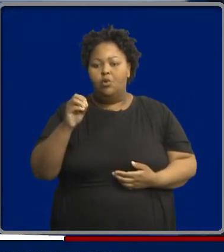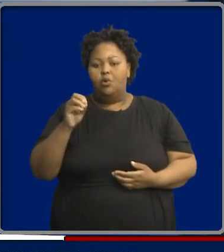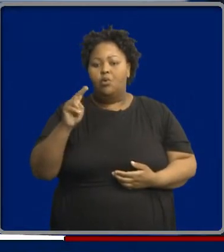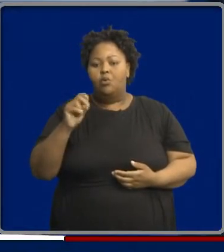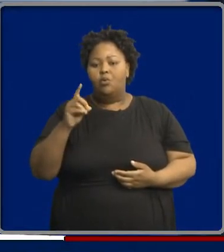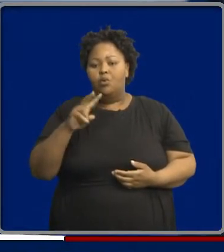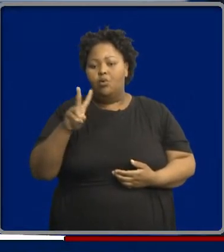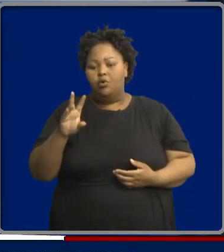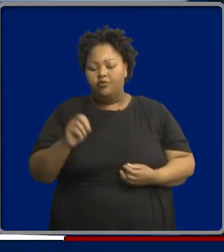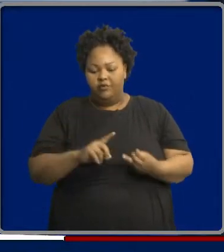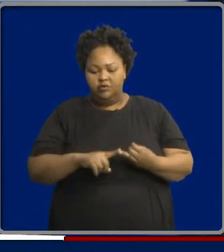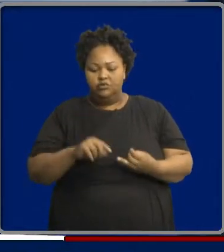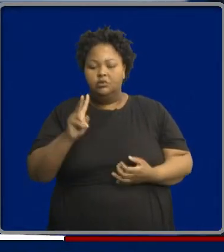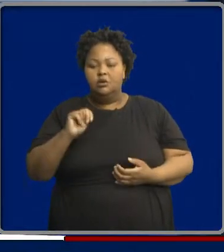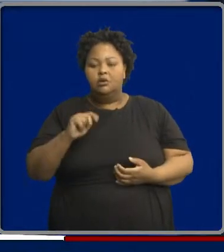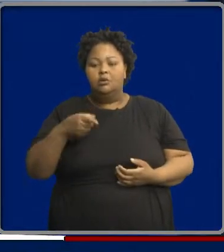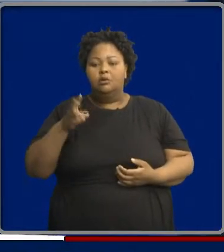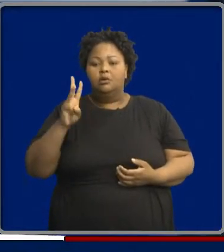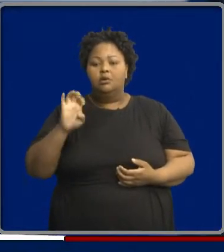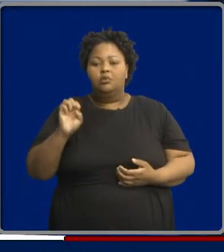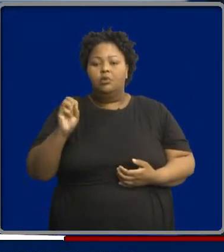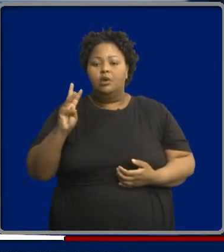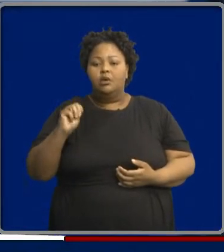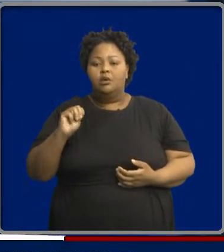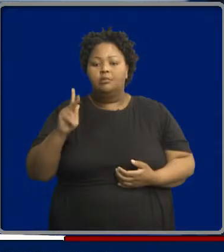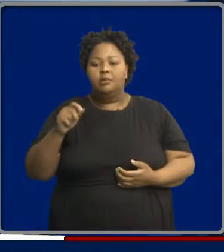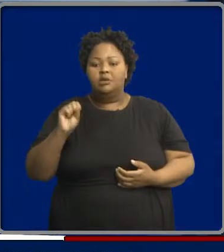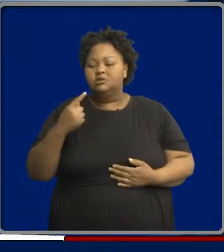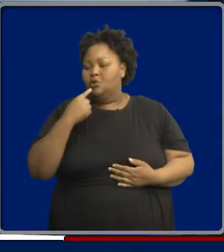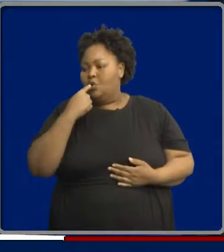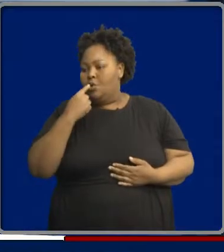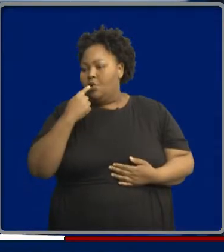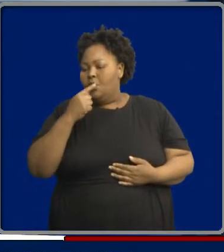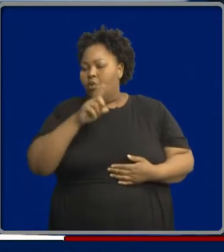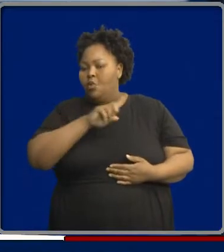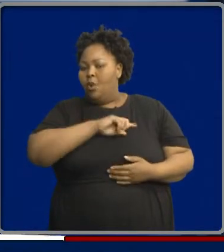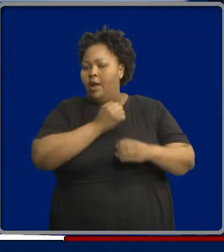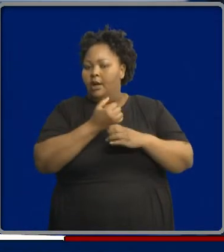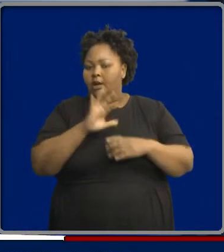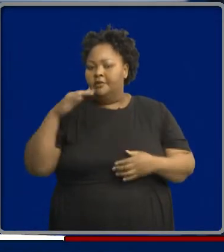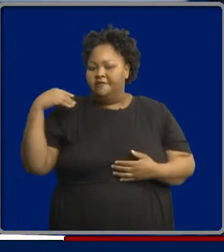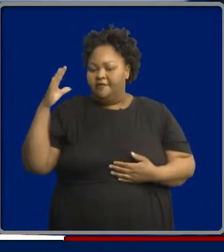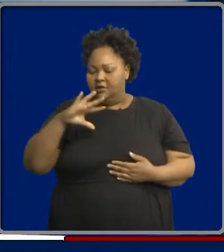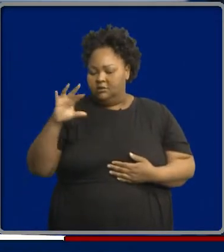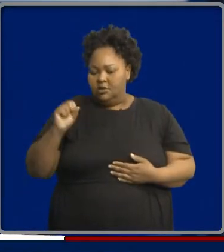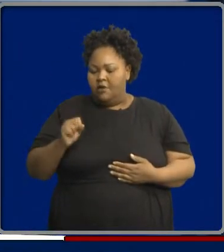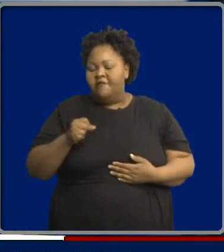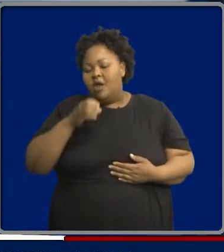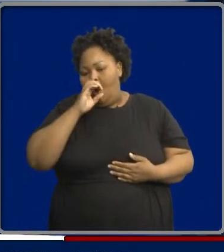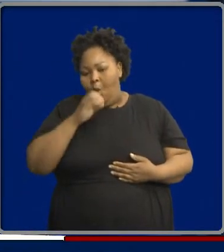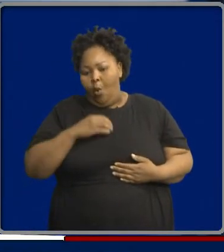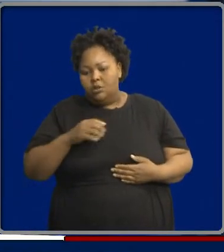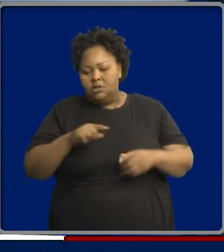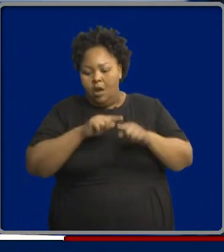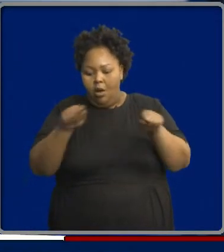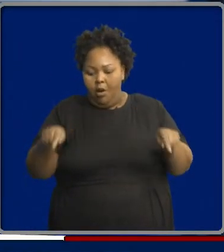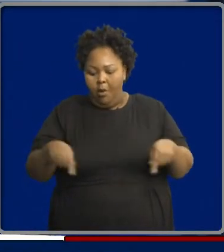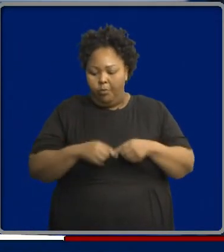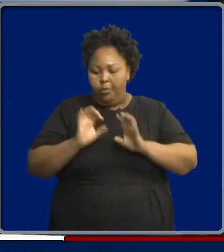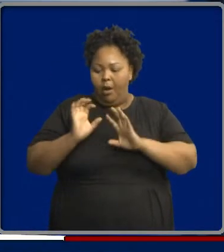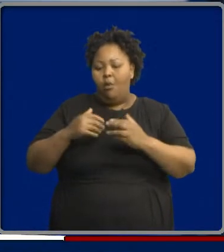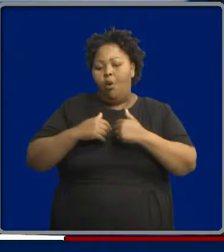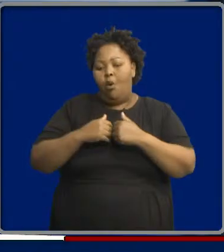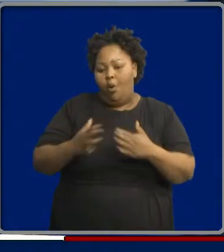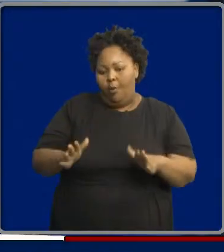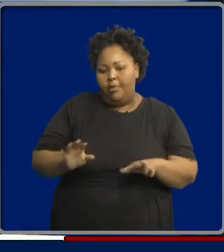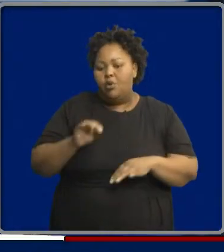by South African authorities of the opening gates of overflowing rivers. This was said by the Director of Water Affairs in the Ministry of Natural